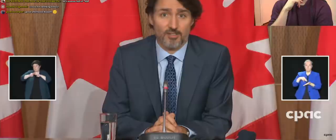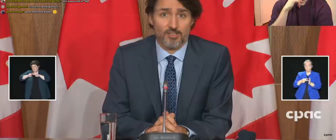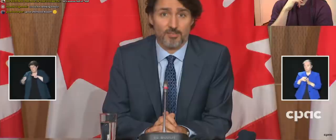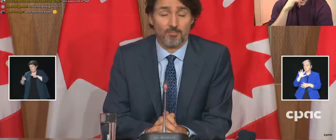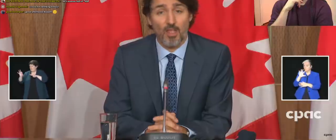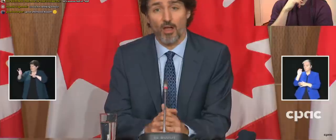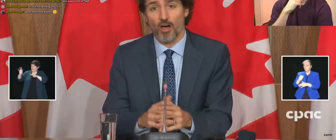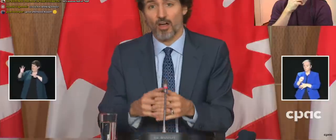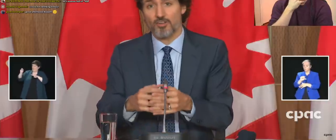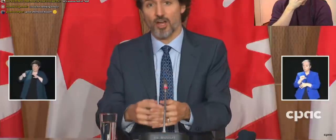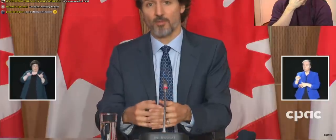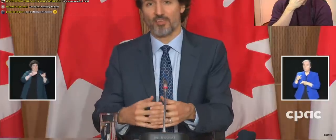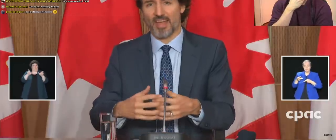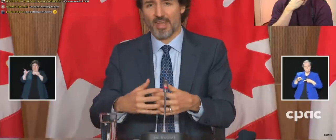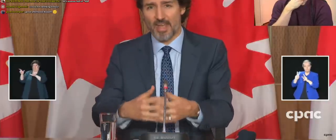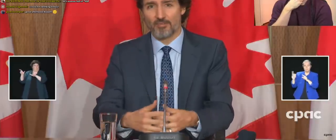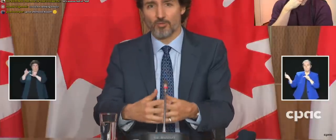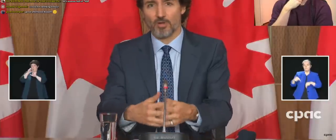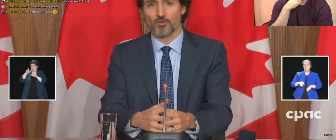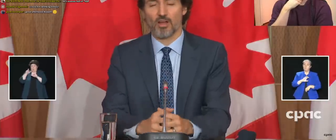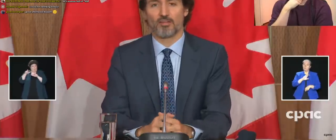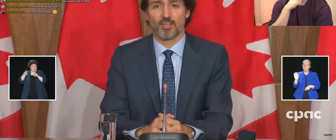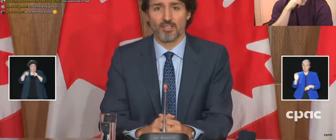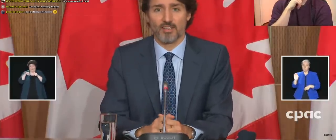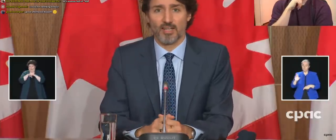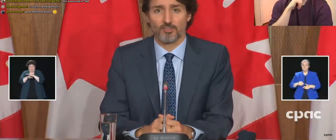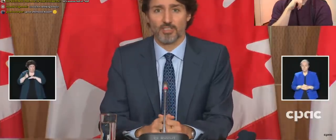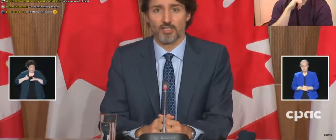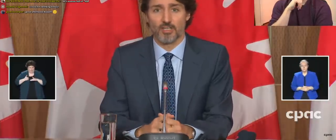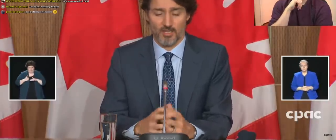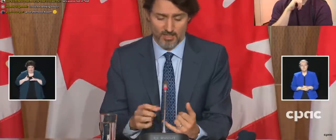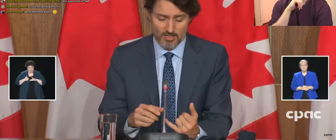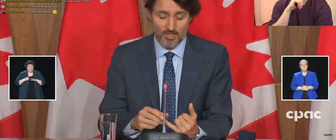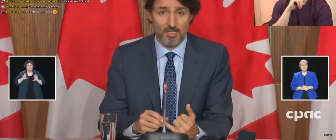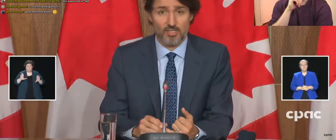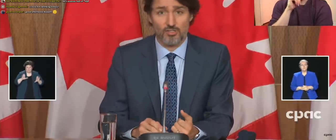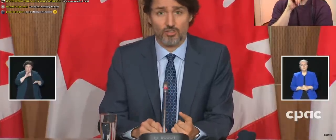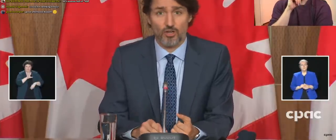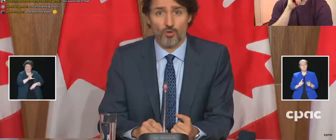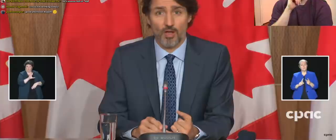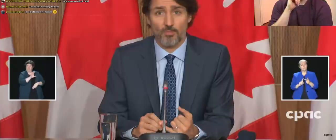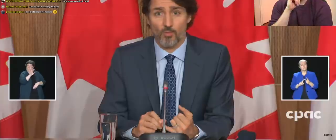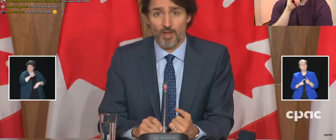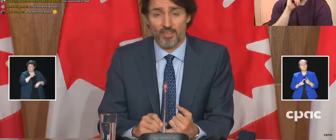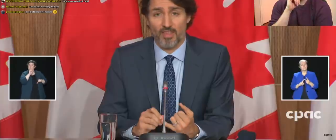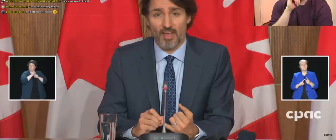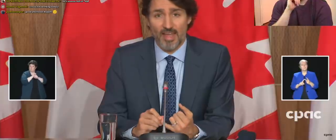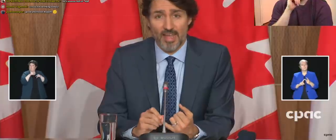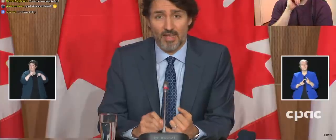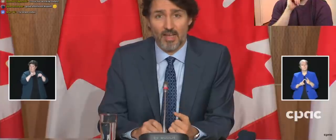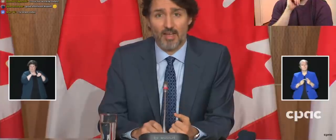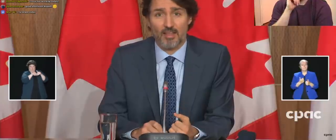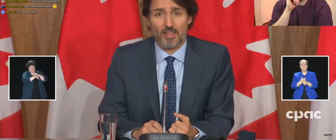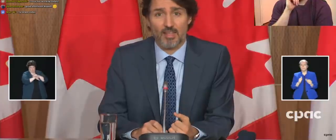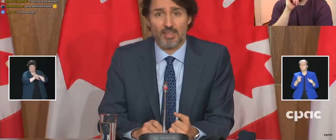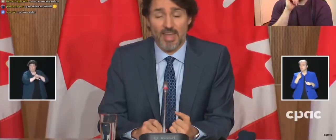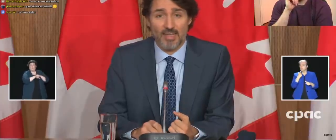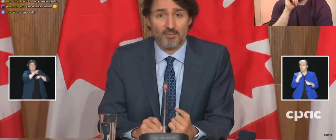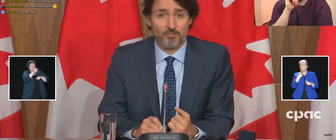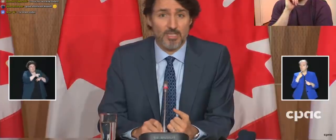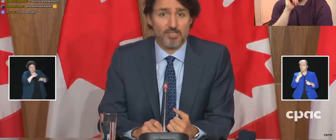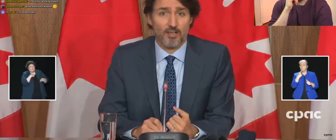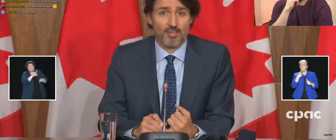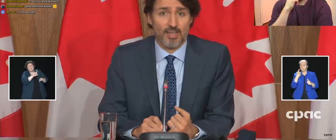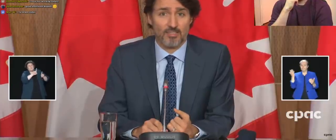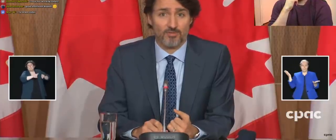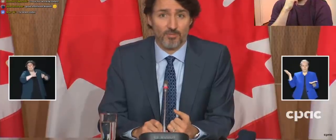previous years. On top of that, everyone arriving in the country needs to show up with a